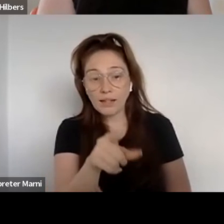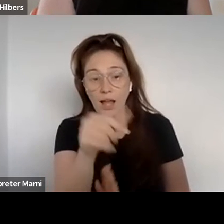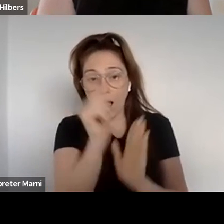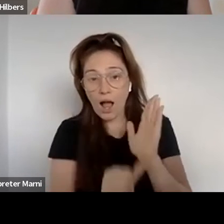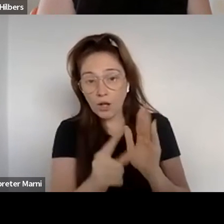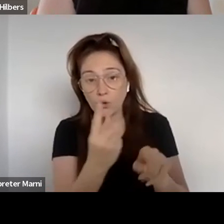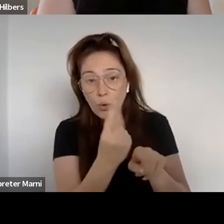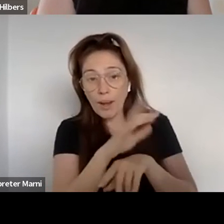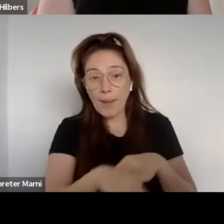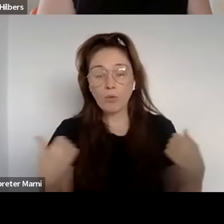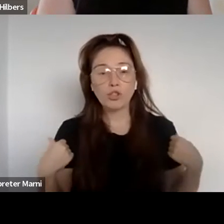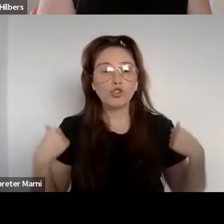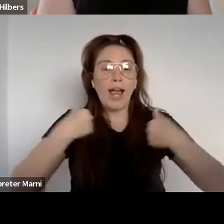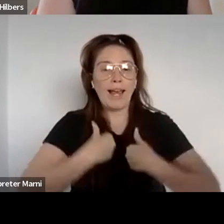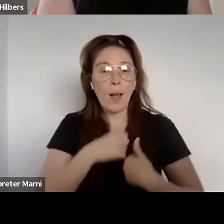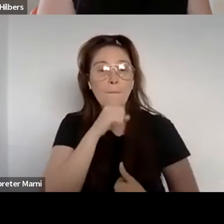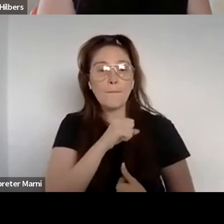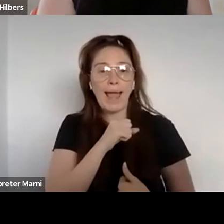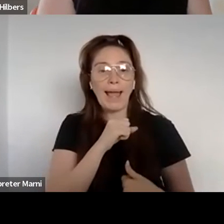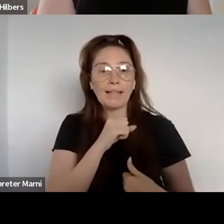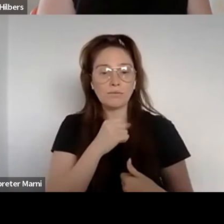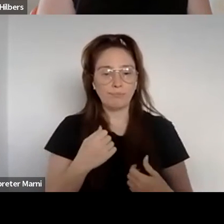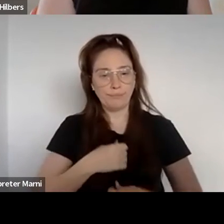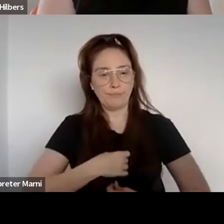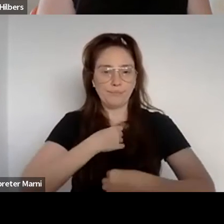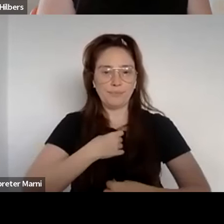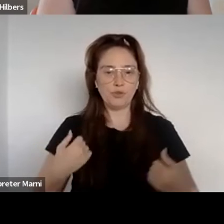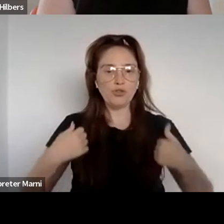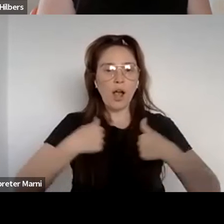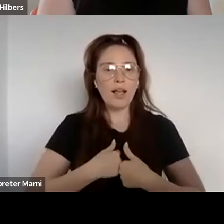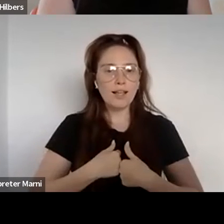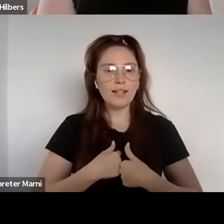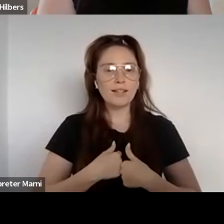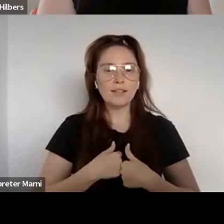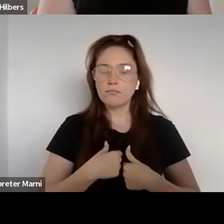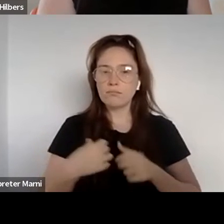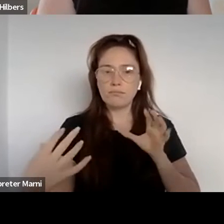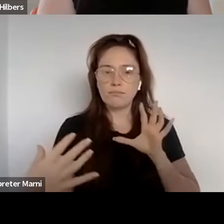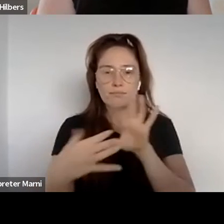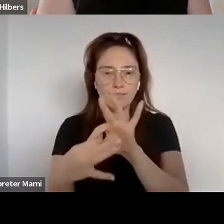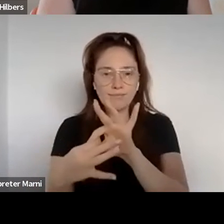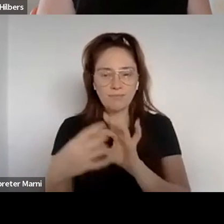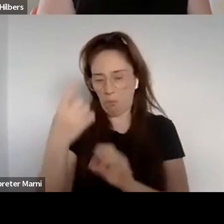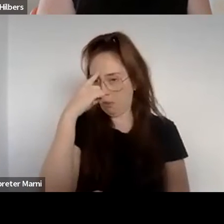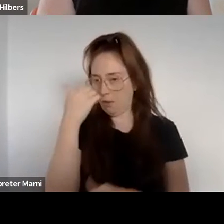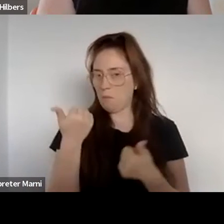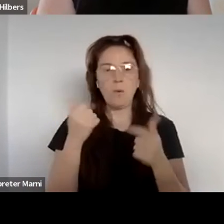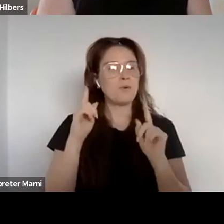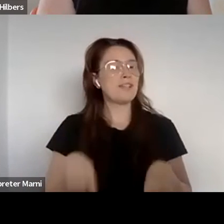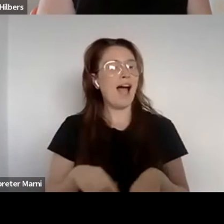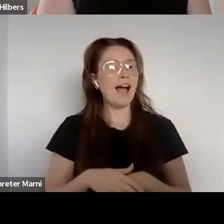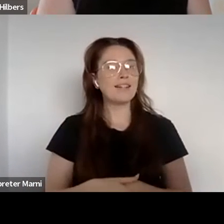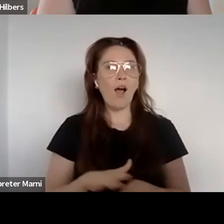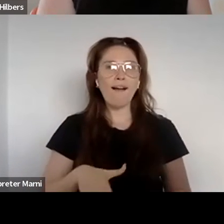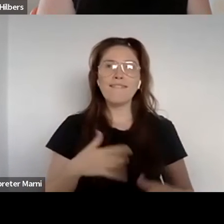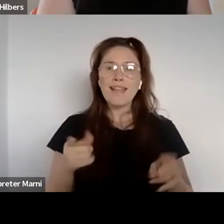a jacket, and it was a man's suit jacket. And I thought, okay, that's a great way to start. It will bring my